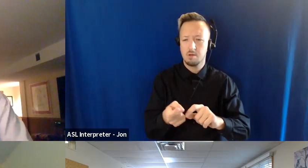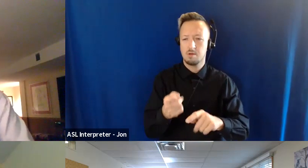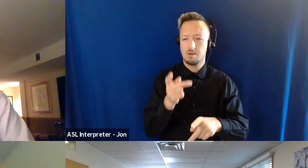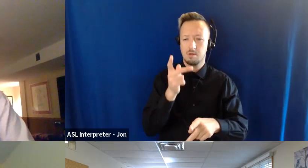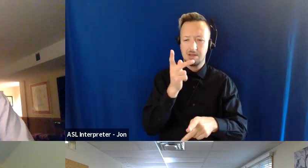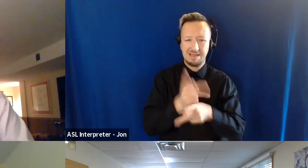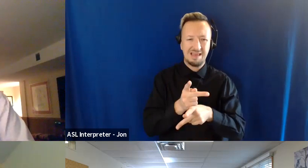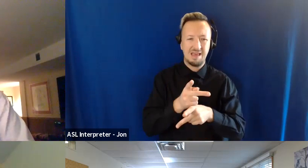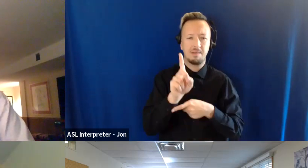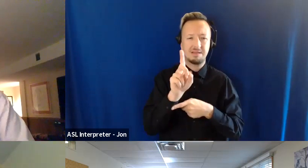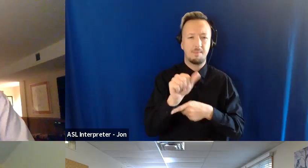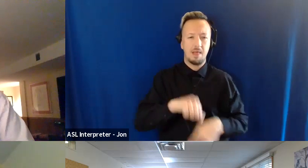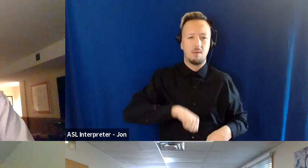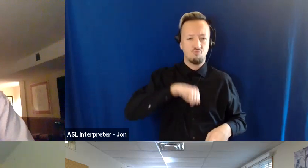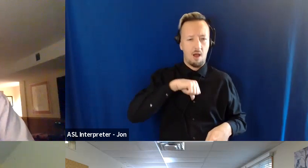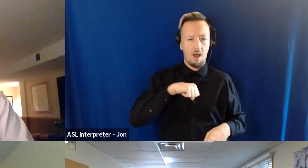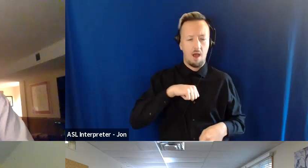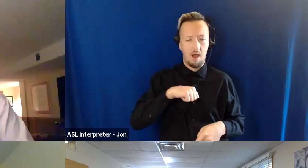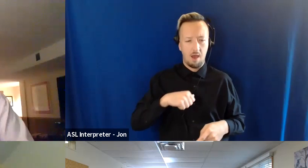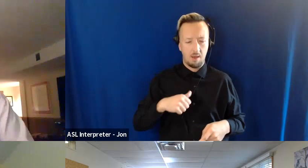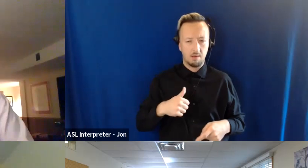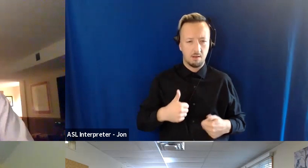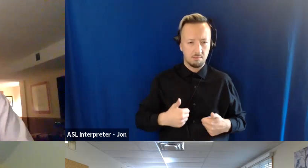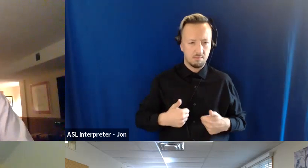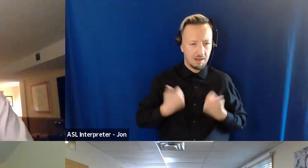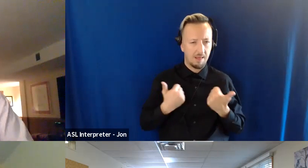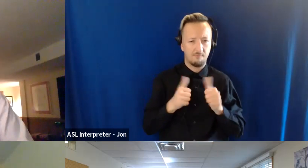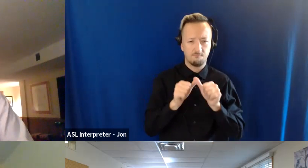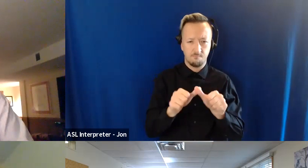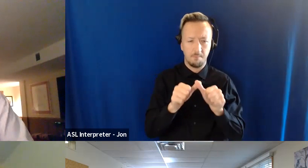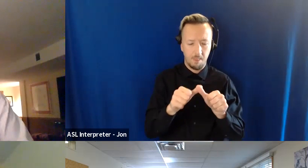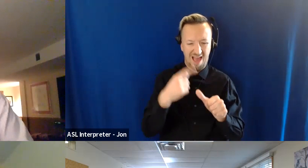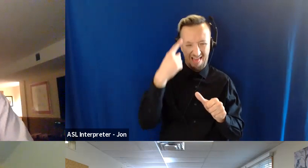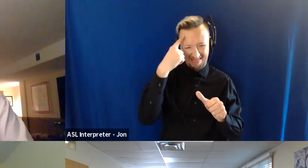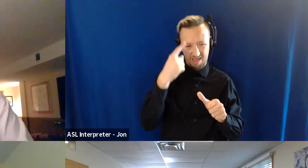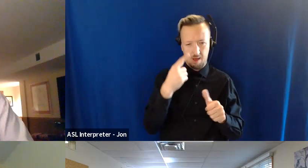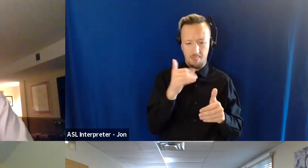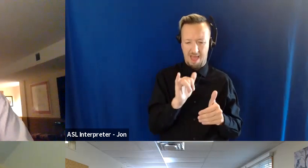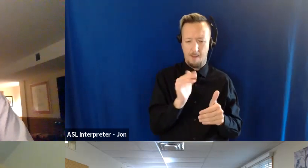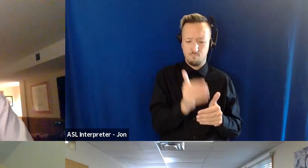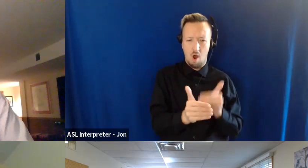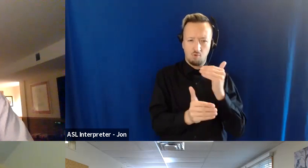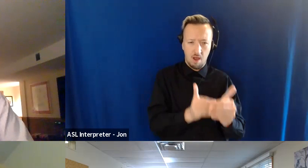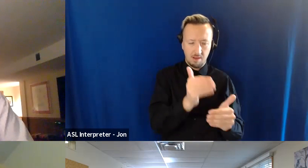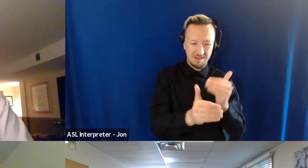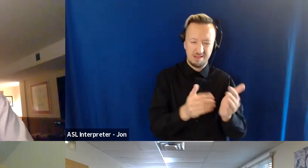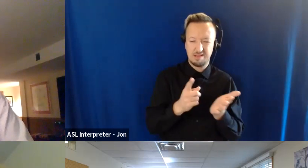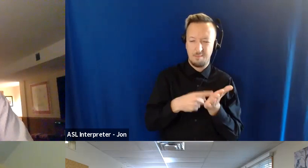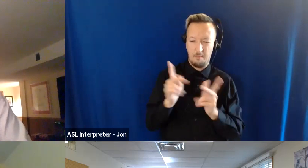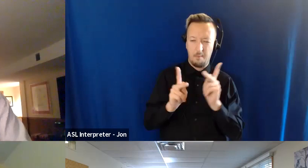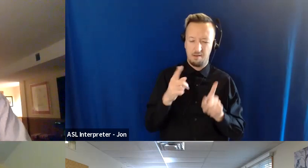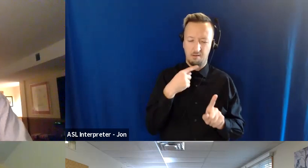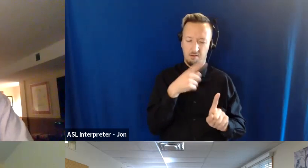pride alive and everything like that. So I think of our progressiveness, and some people may mention that we're a little stubborn, but I think